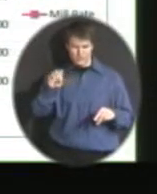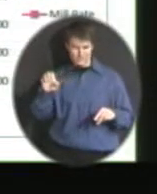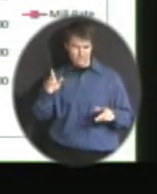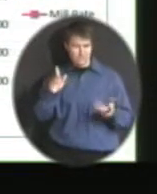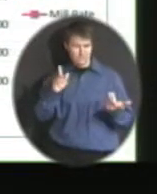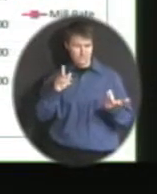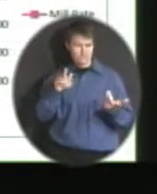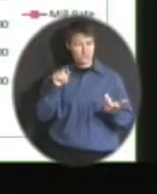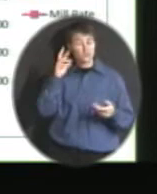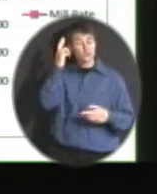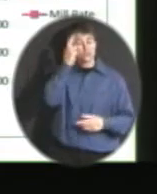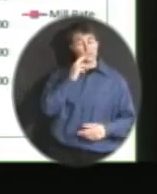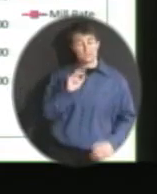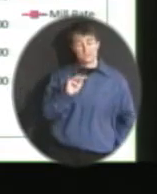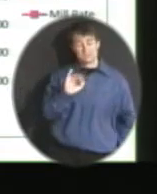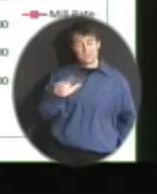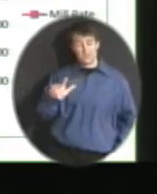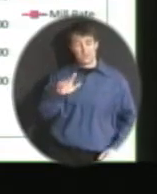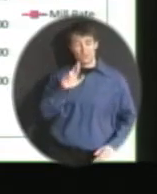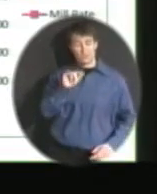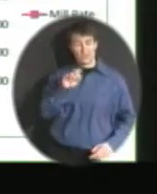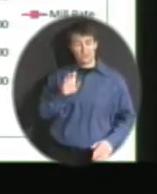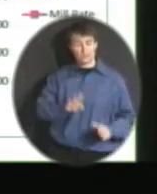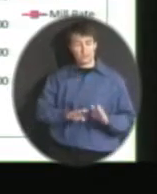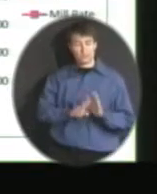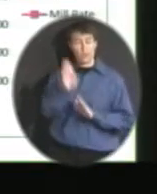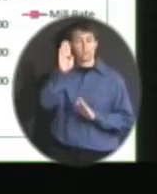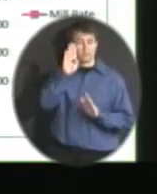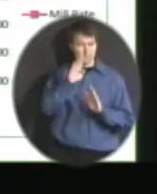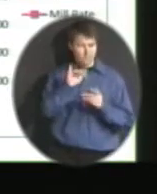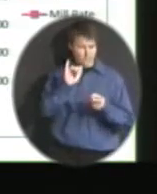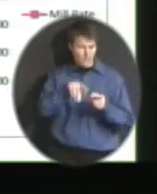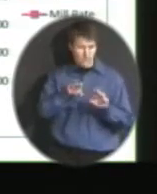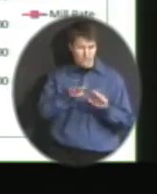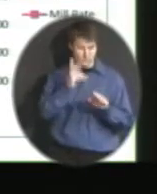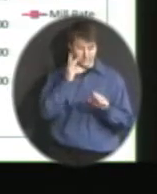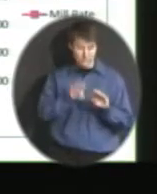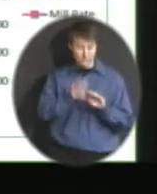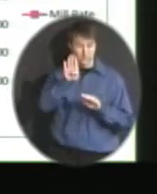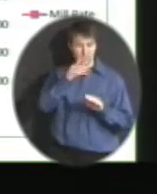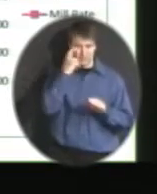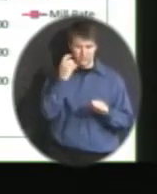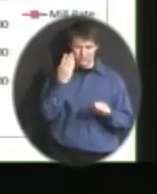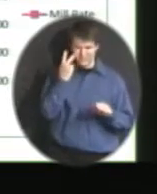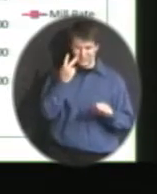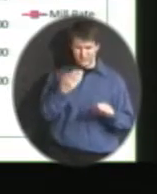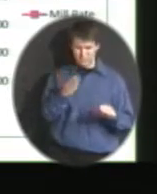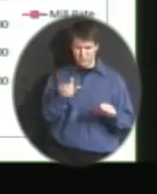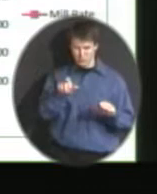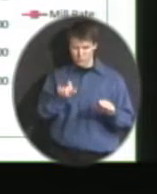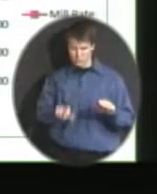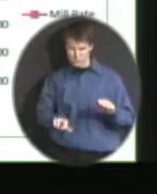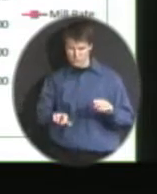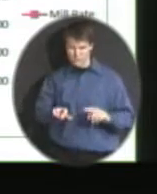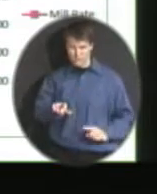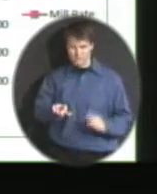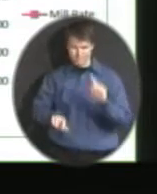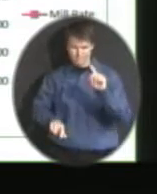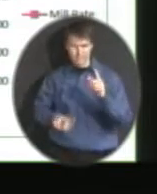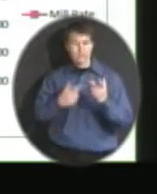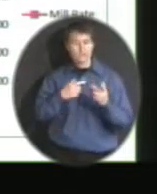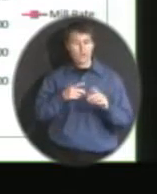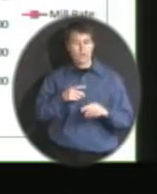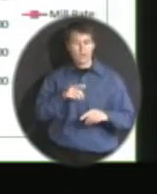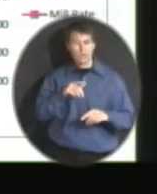the reason the mill rate jumps in this graph is because you see the blue going down. It's an inverse relationship.